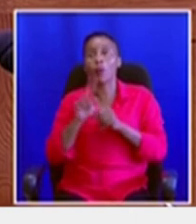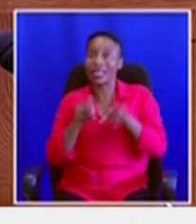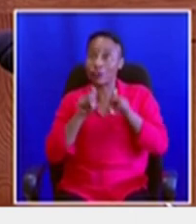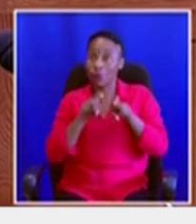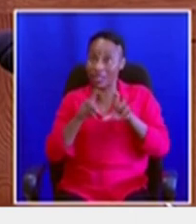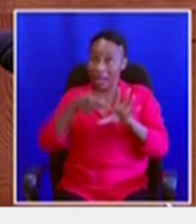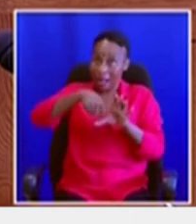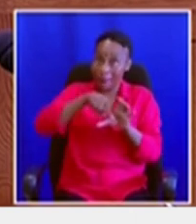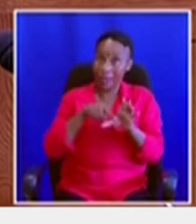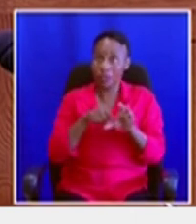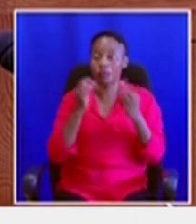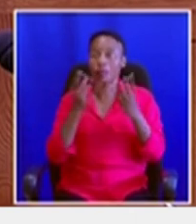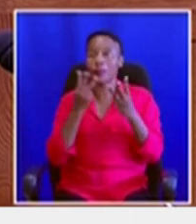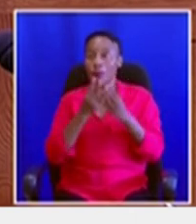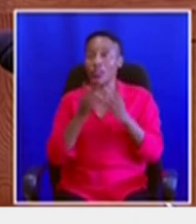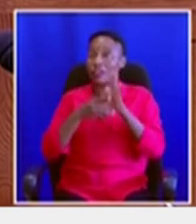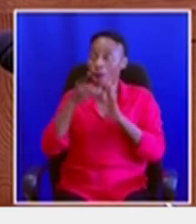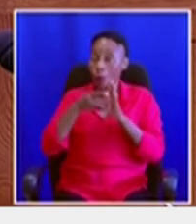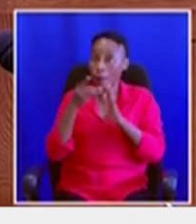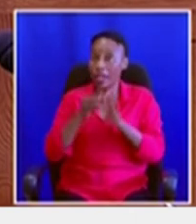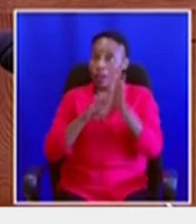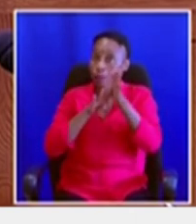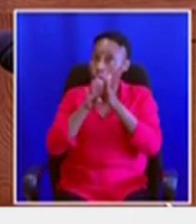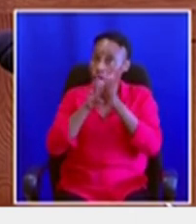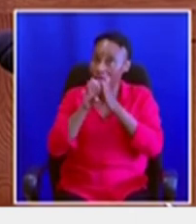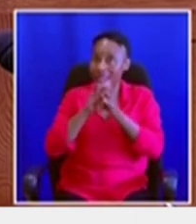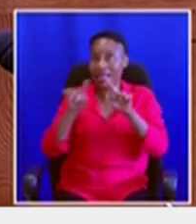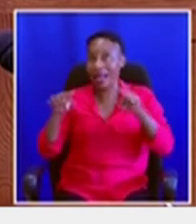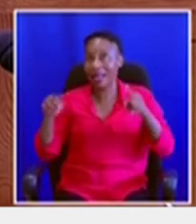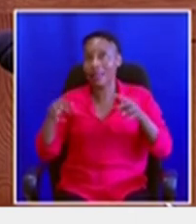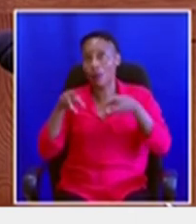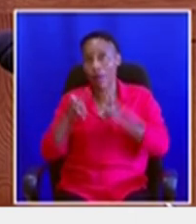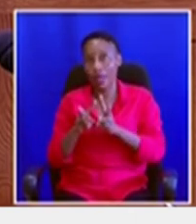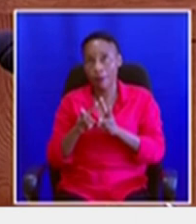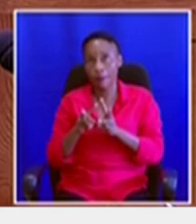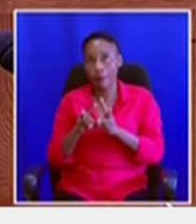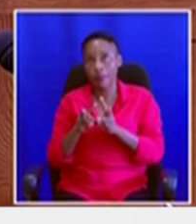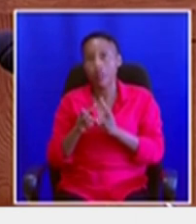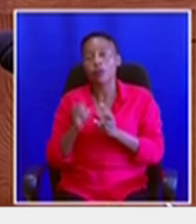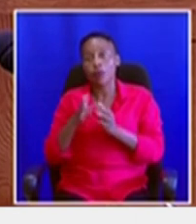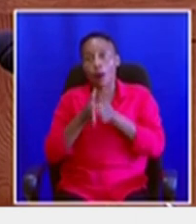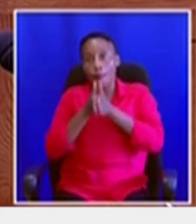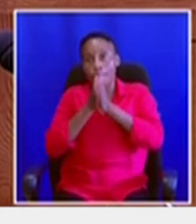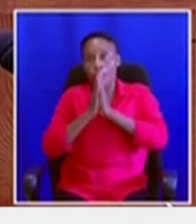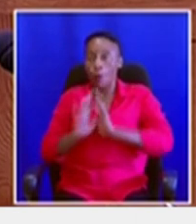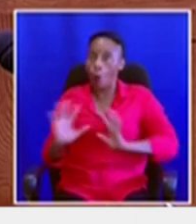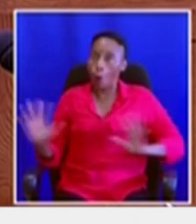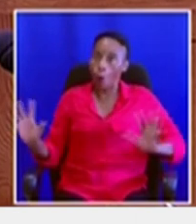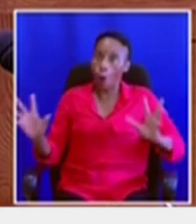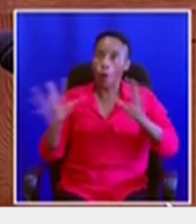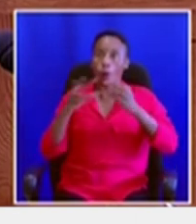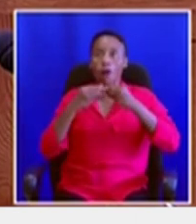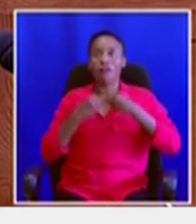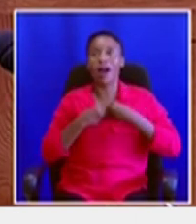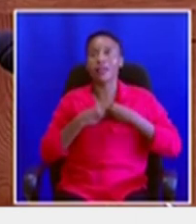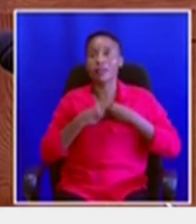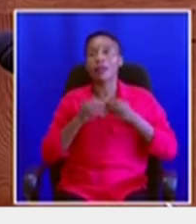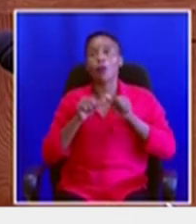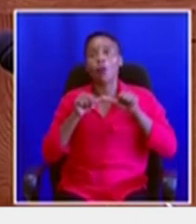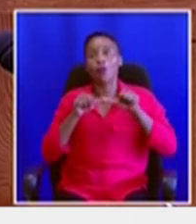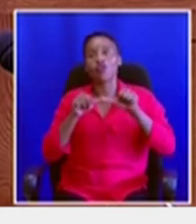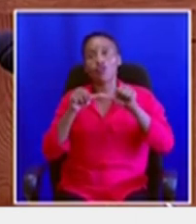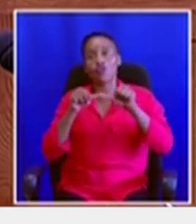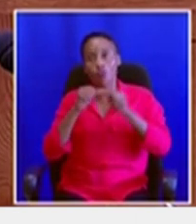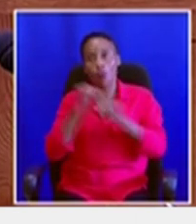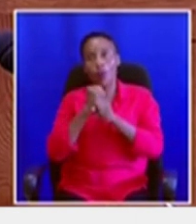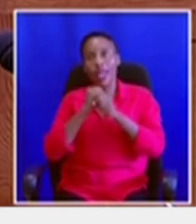development, progress, and otherwise. So I call on all of us to continue working together